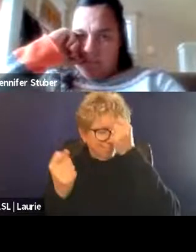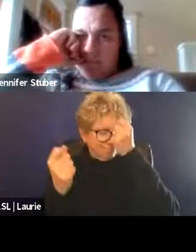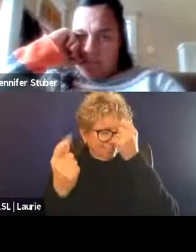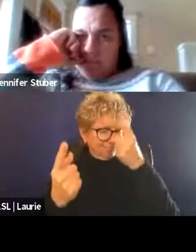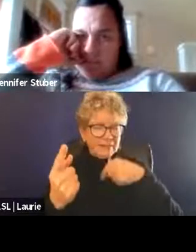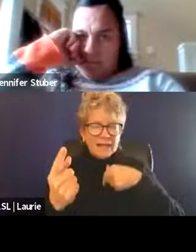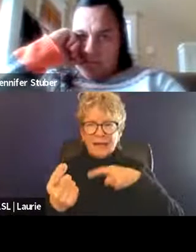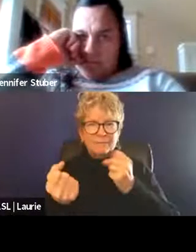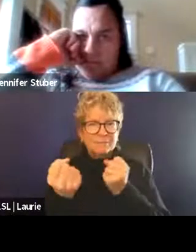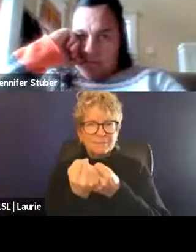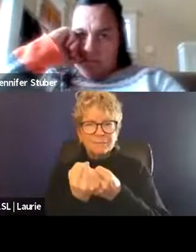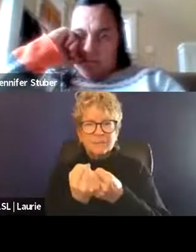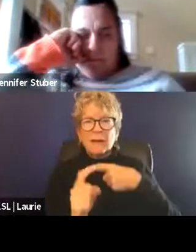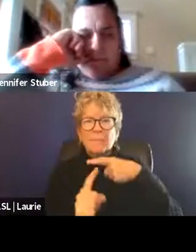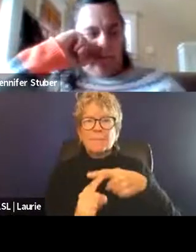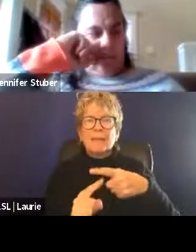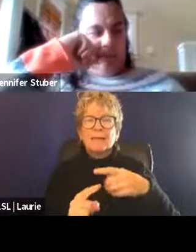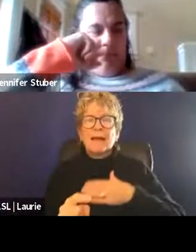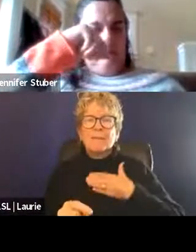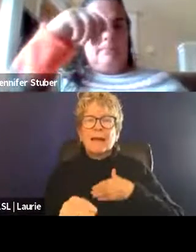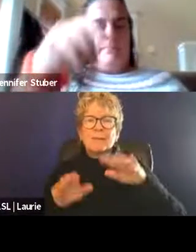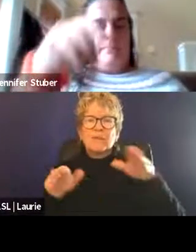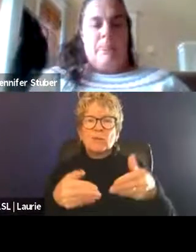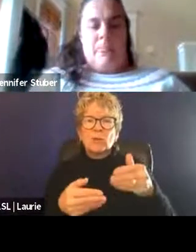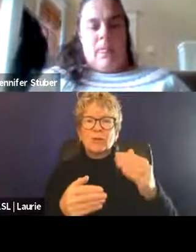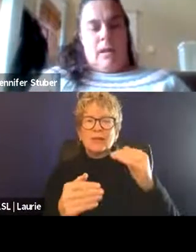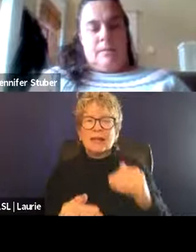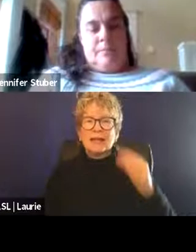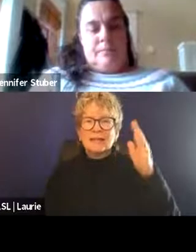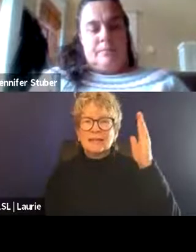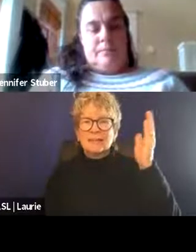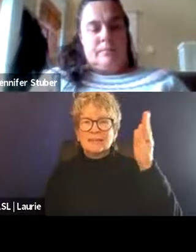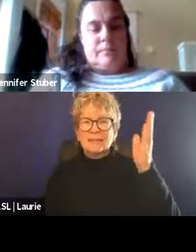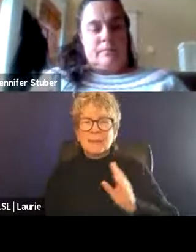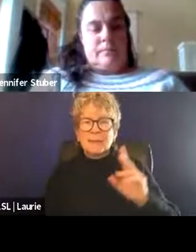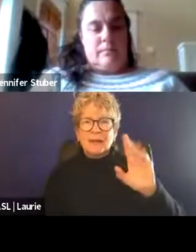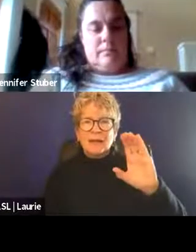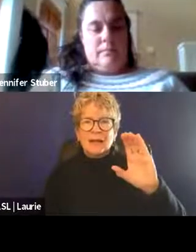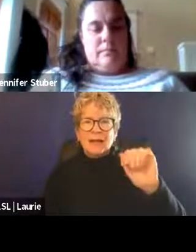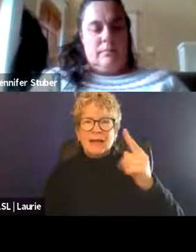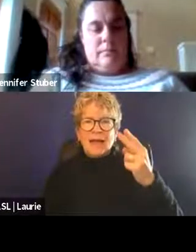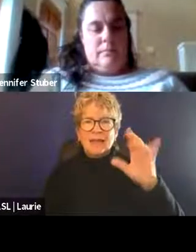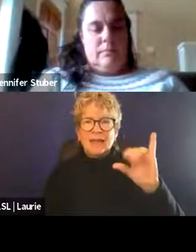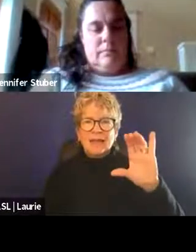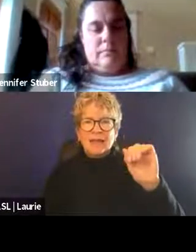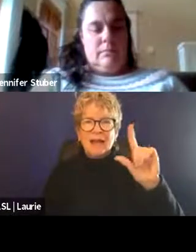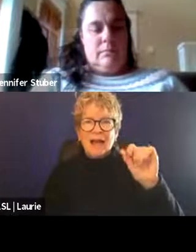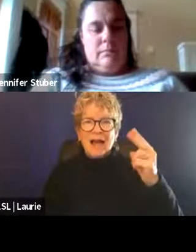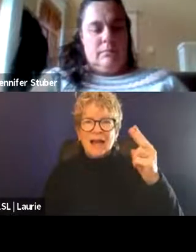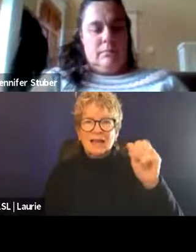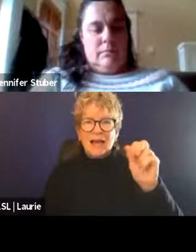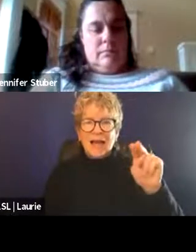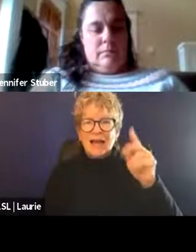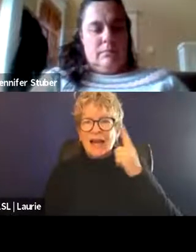also happy to introduce our next speaker, which is Kathy Callahan. I just met her a couple weeks